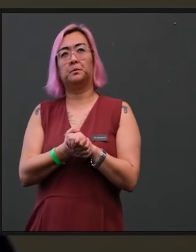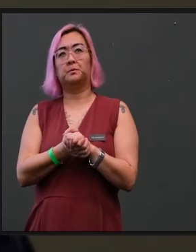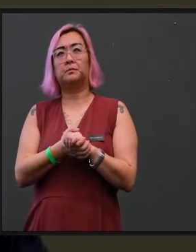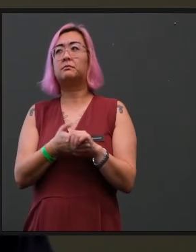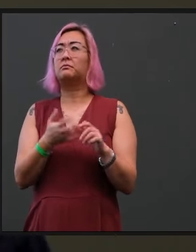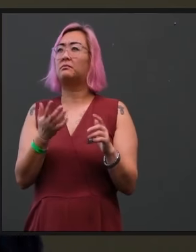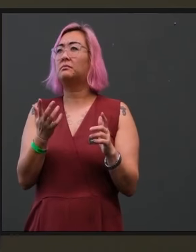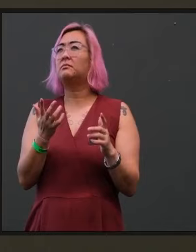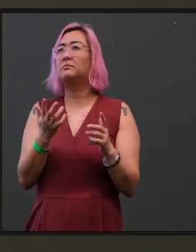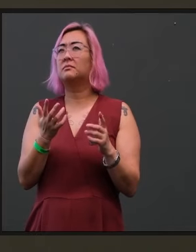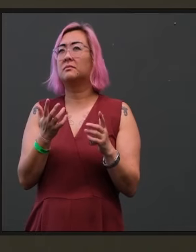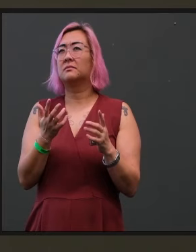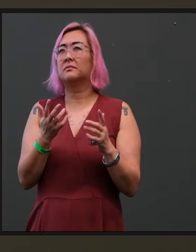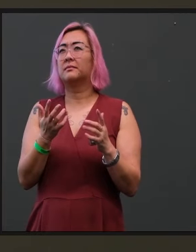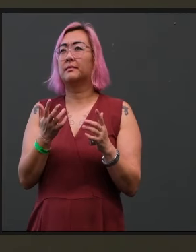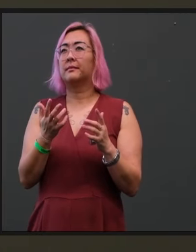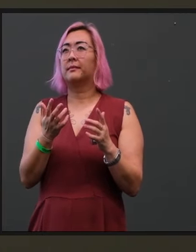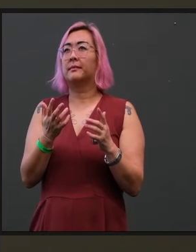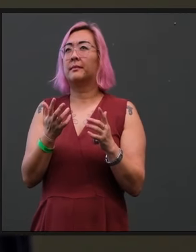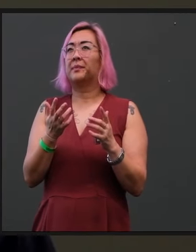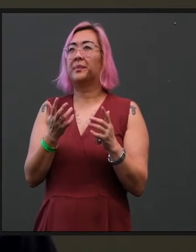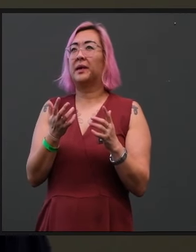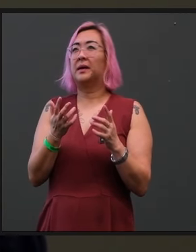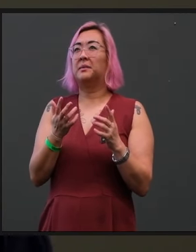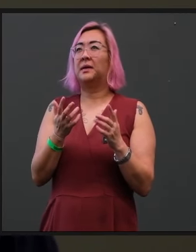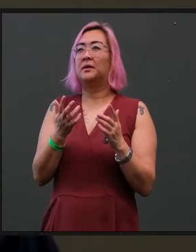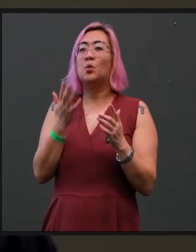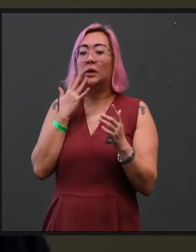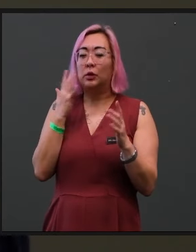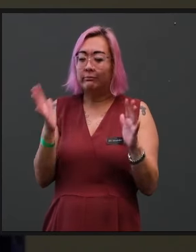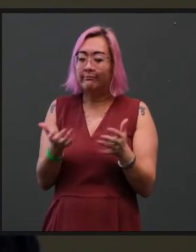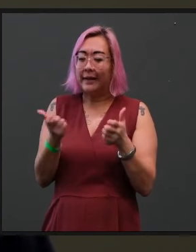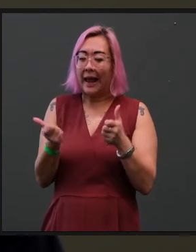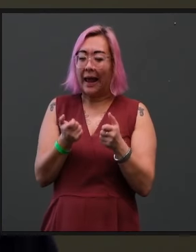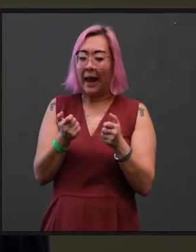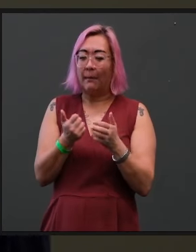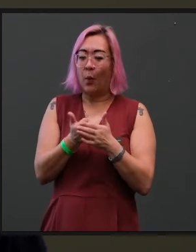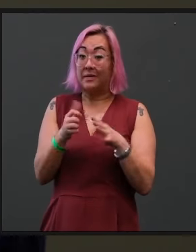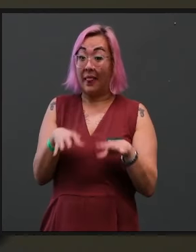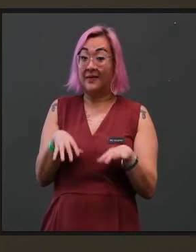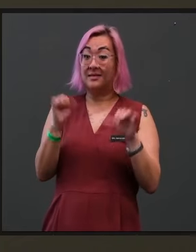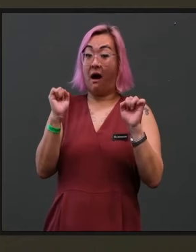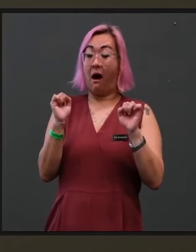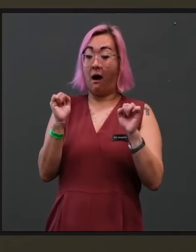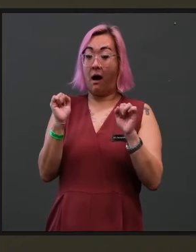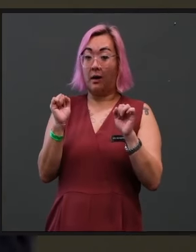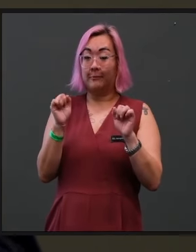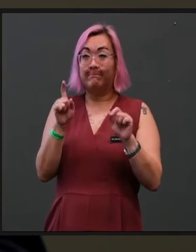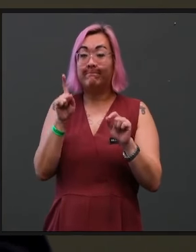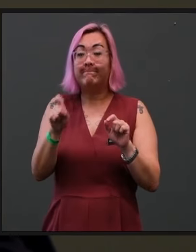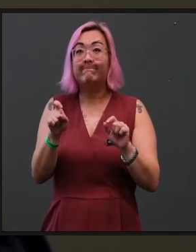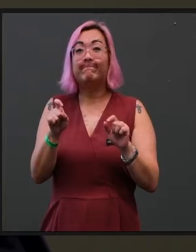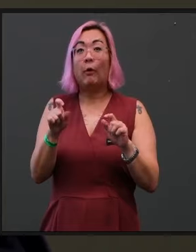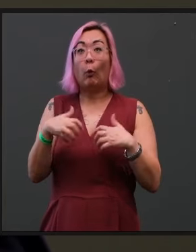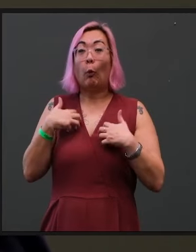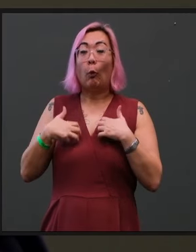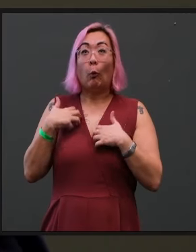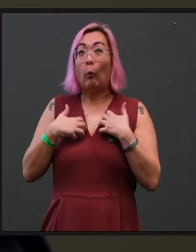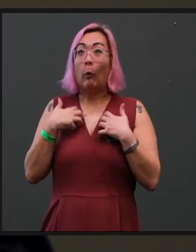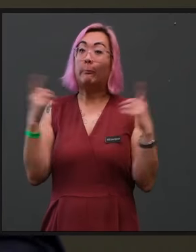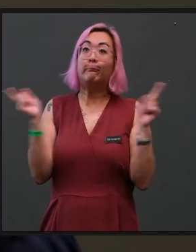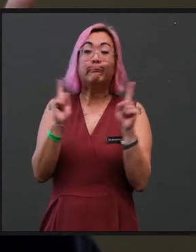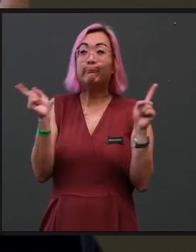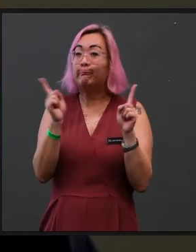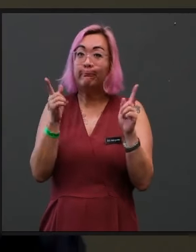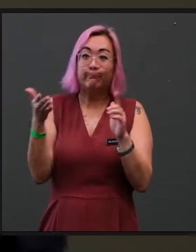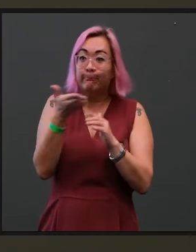novelty at the excitement at the start, right? And that's right when players are open and receptive, right, to seeing where an experience can take